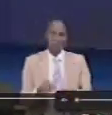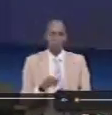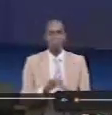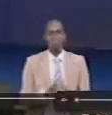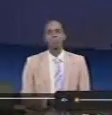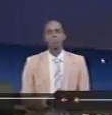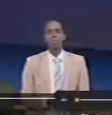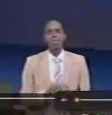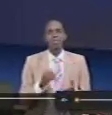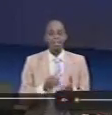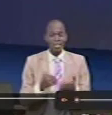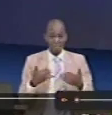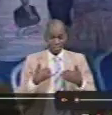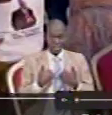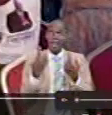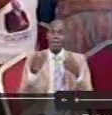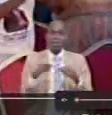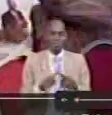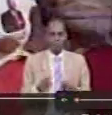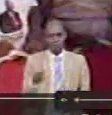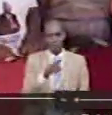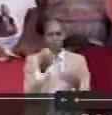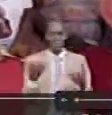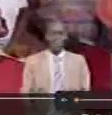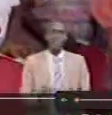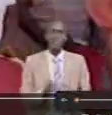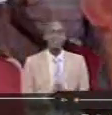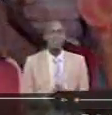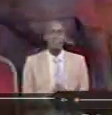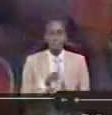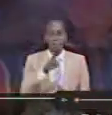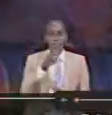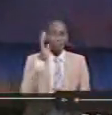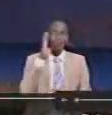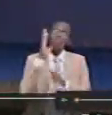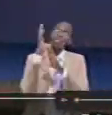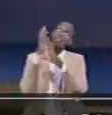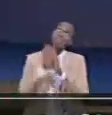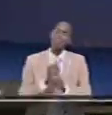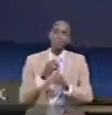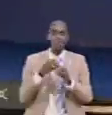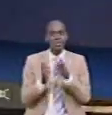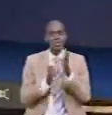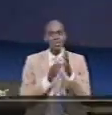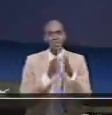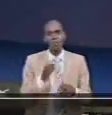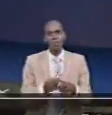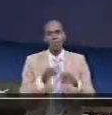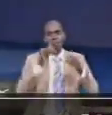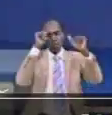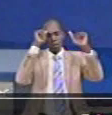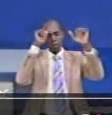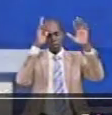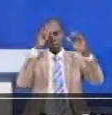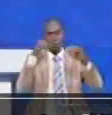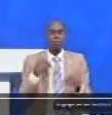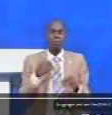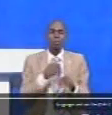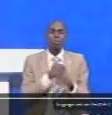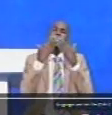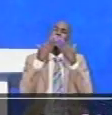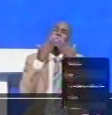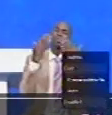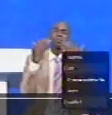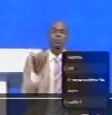no judgment in their goings. The people who do whatever they do, the people who say whatever